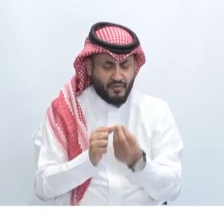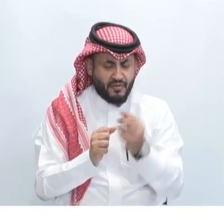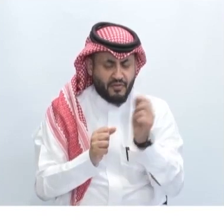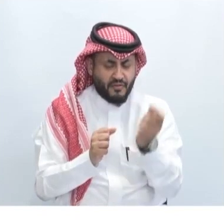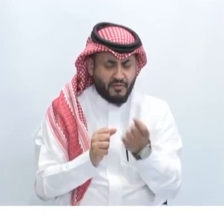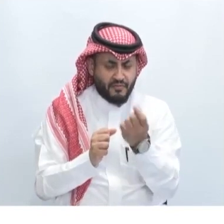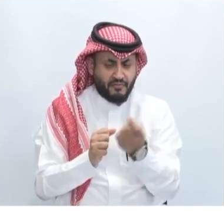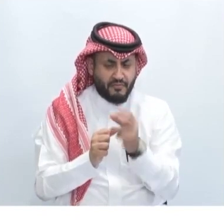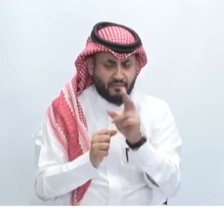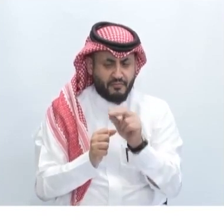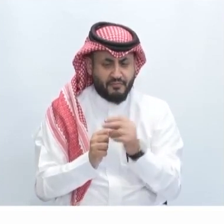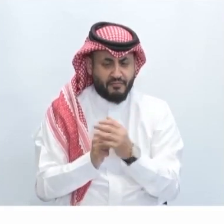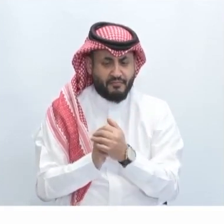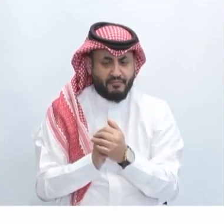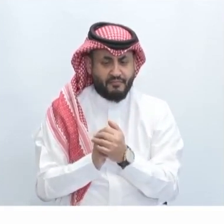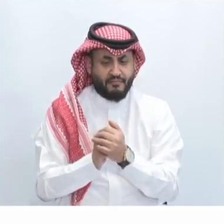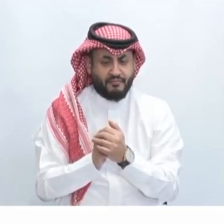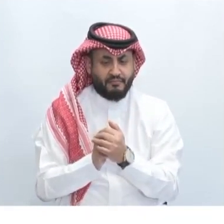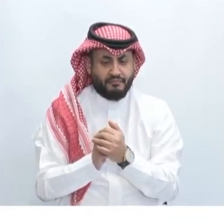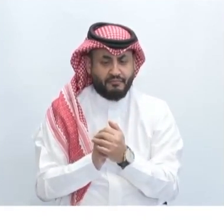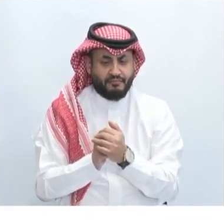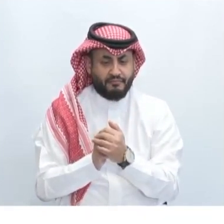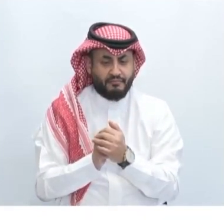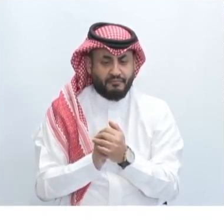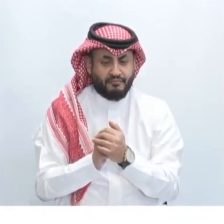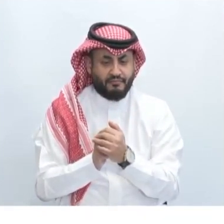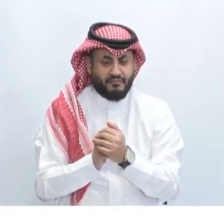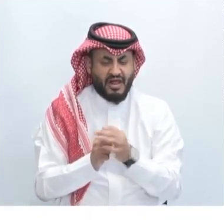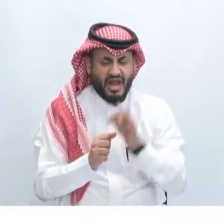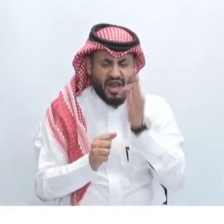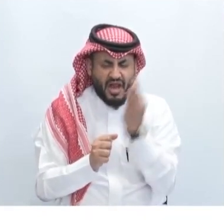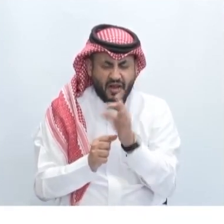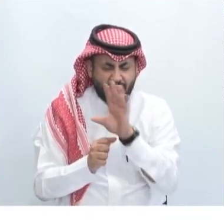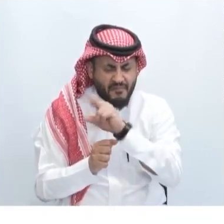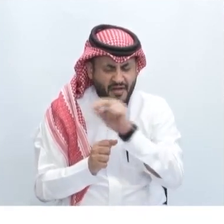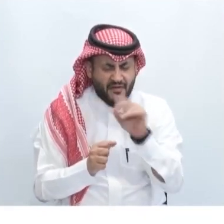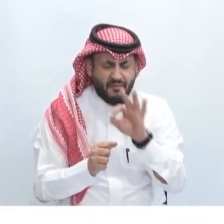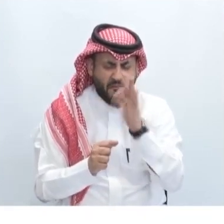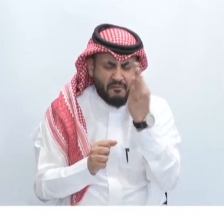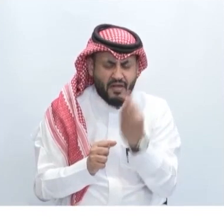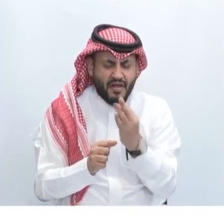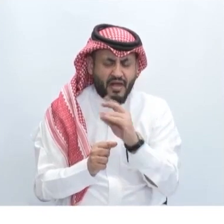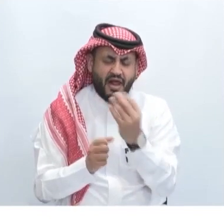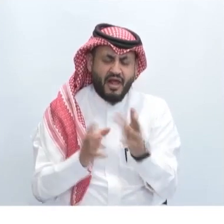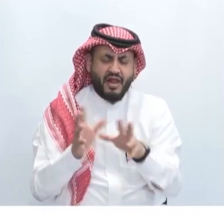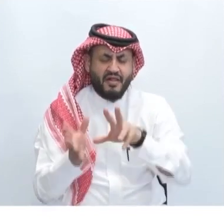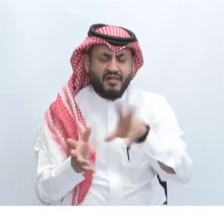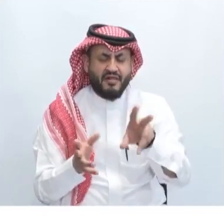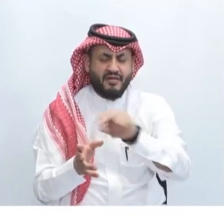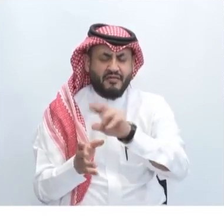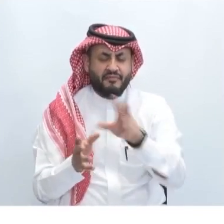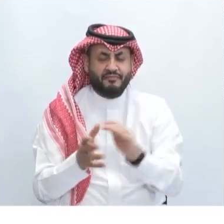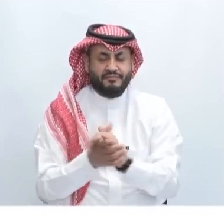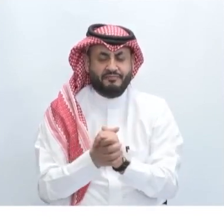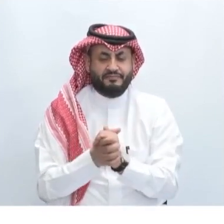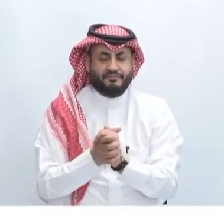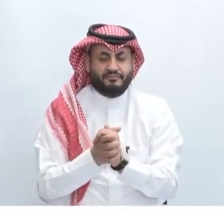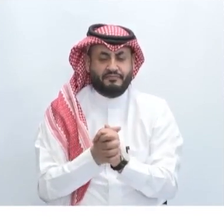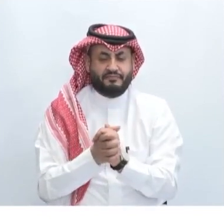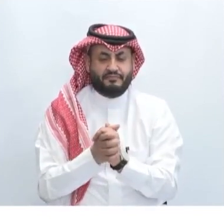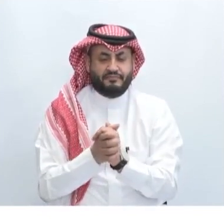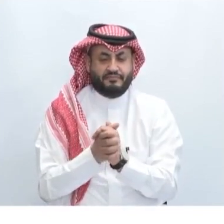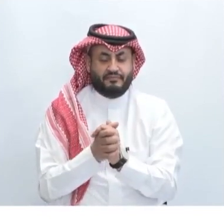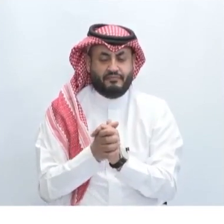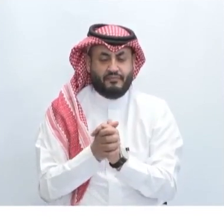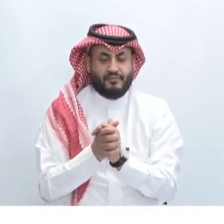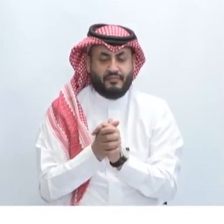It doesn't have to be 100% accurate as long as you do practice